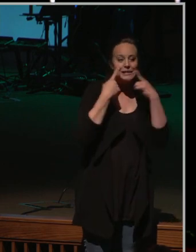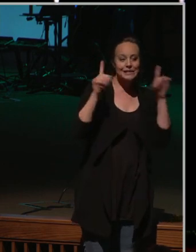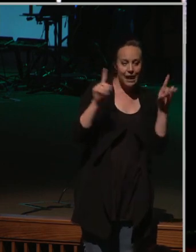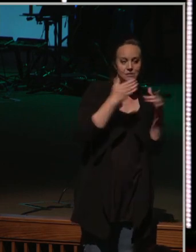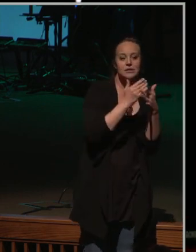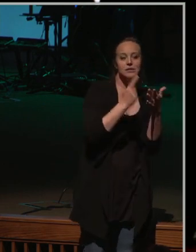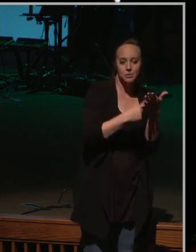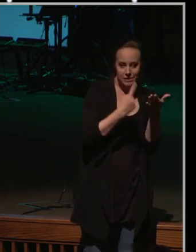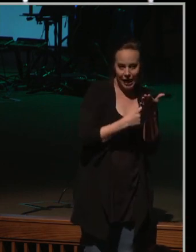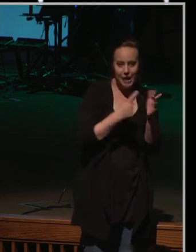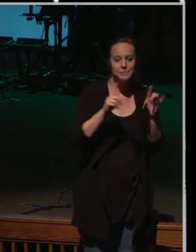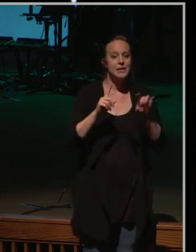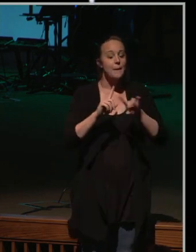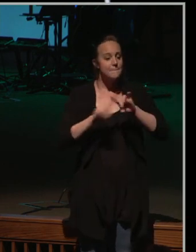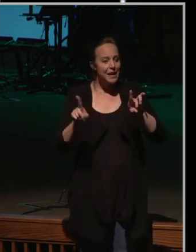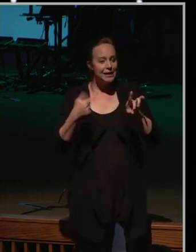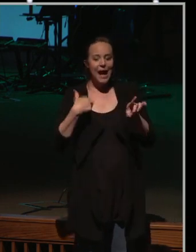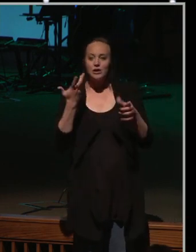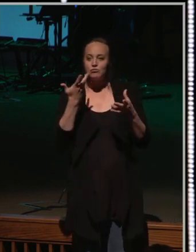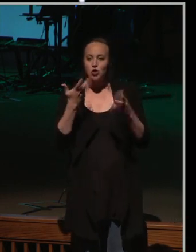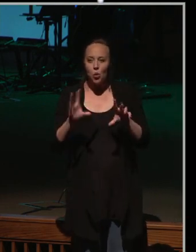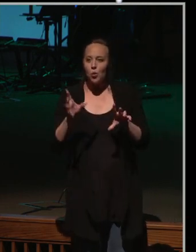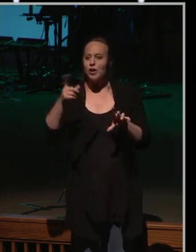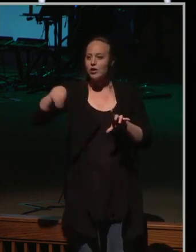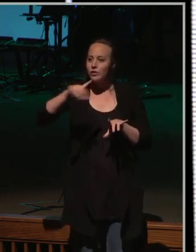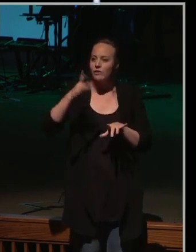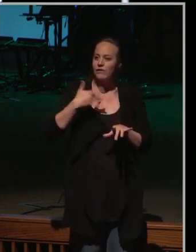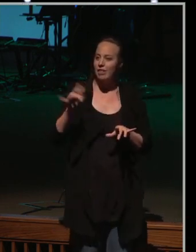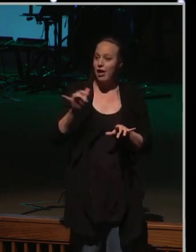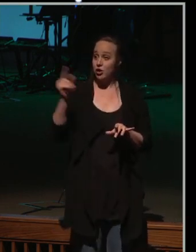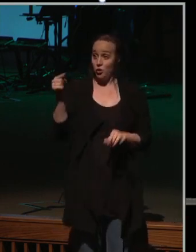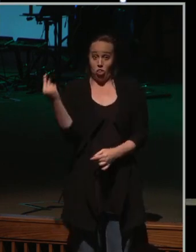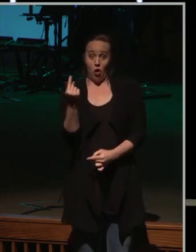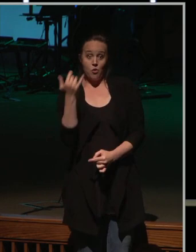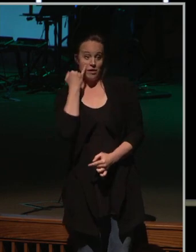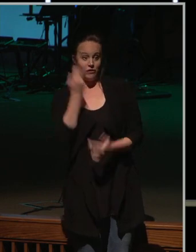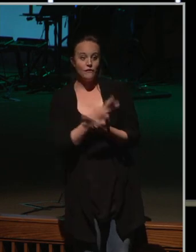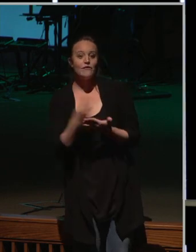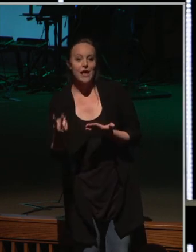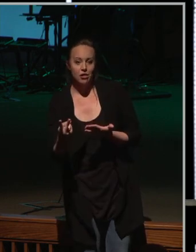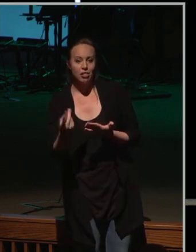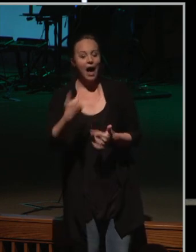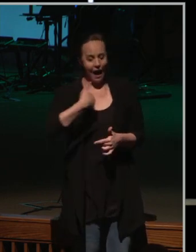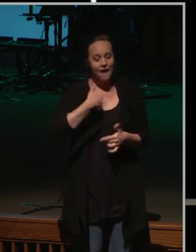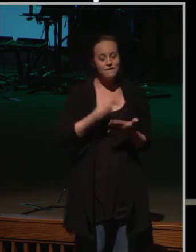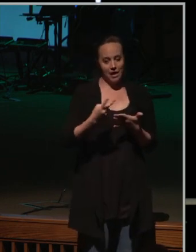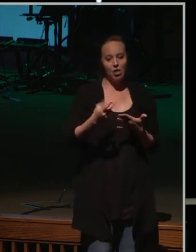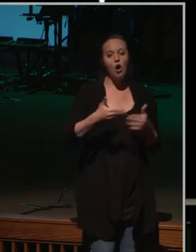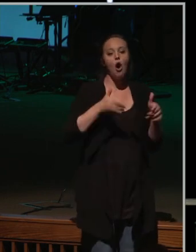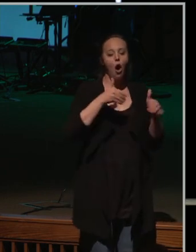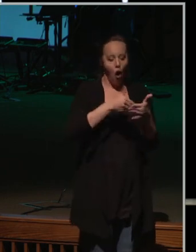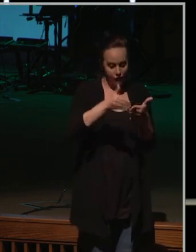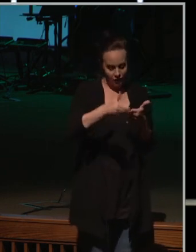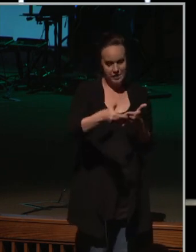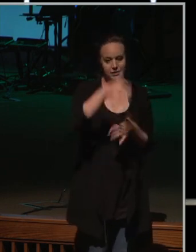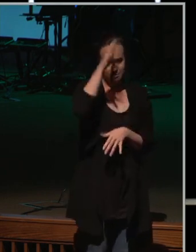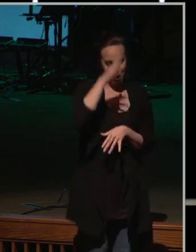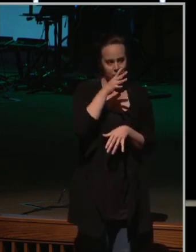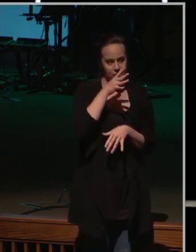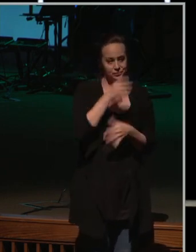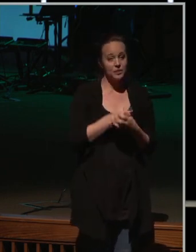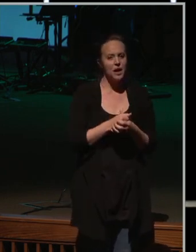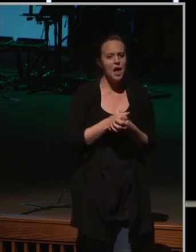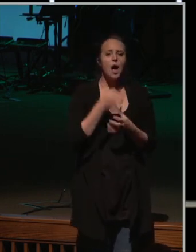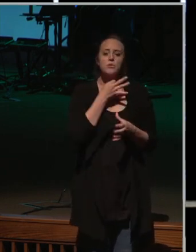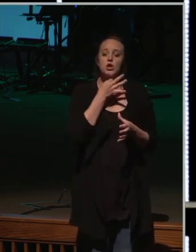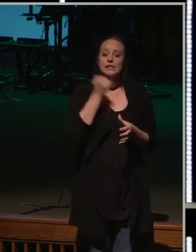with his kids. I want to start, though, with a question, and I wonder if any of you who have kids, if you've ever put them through,